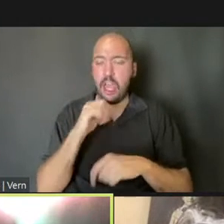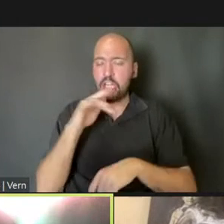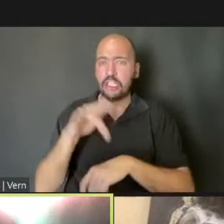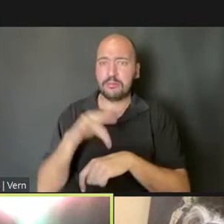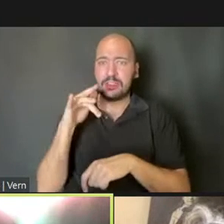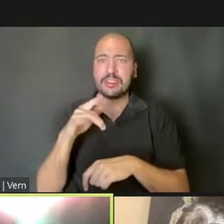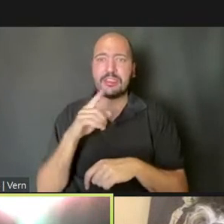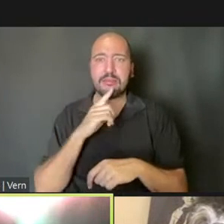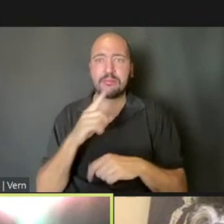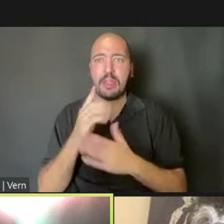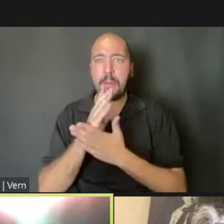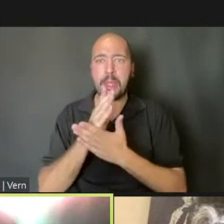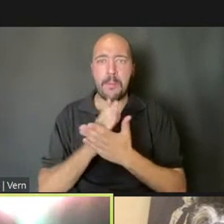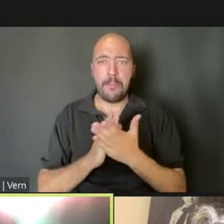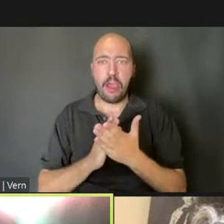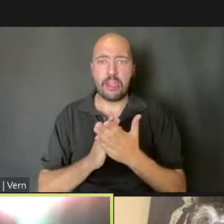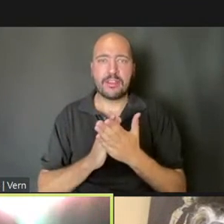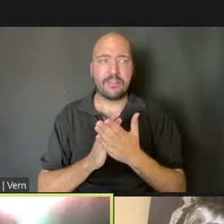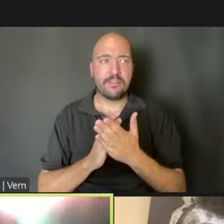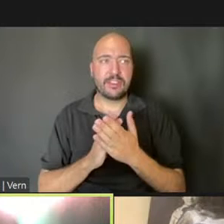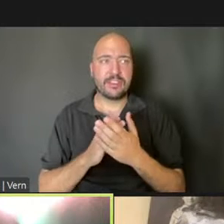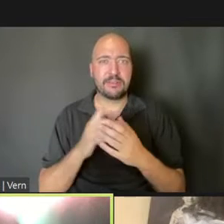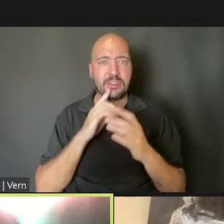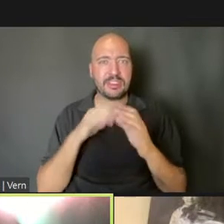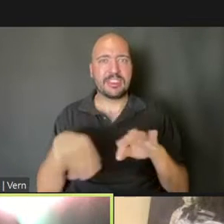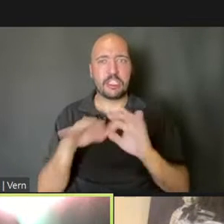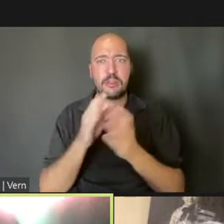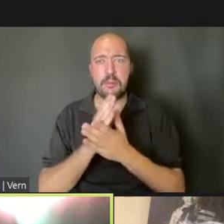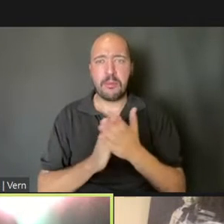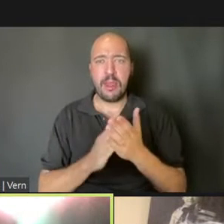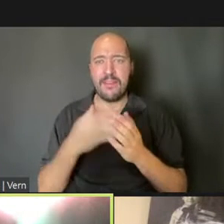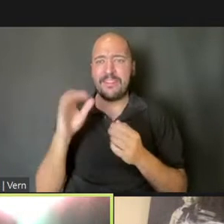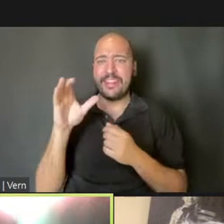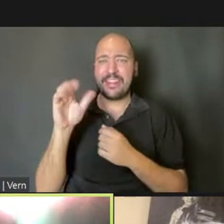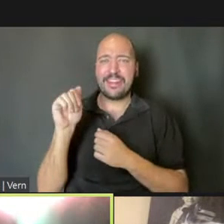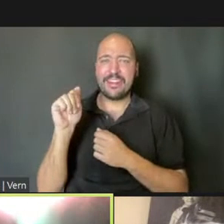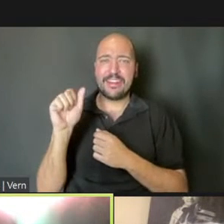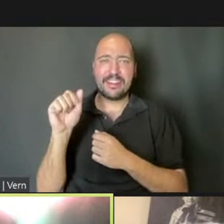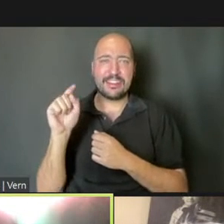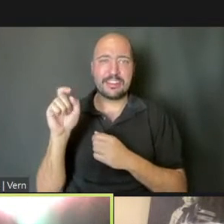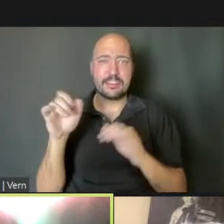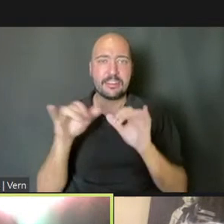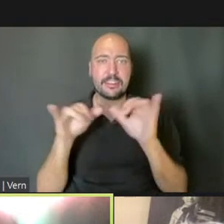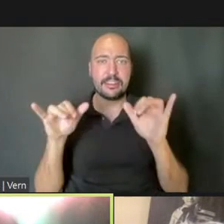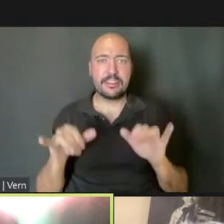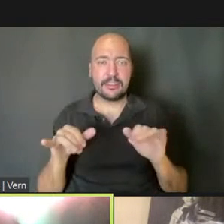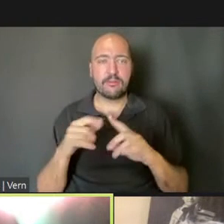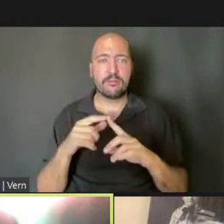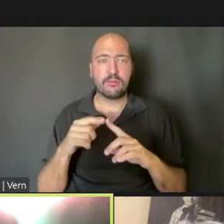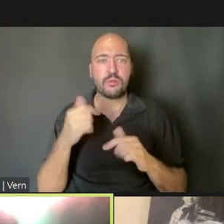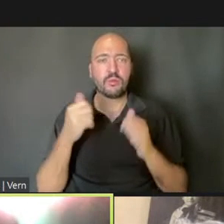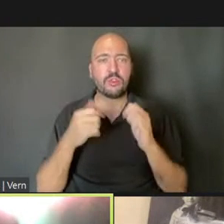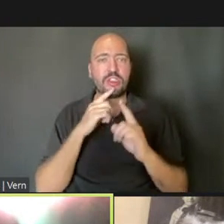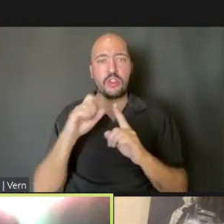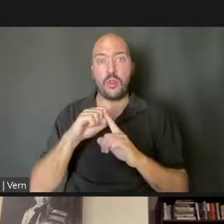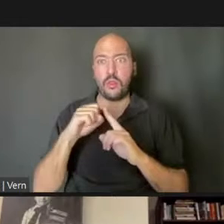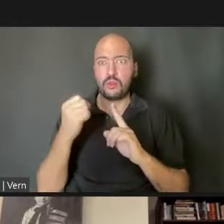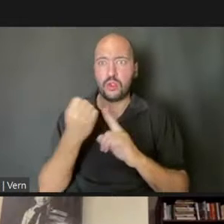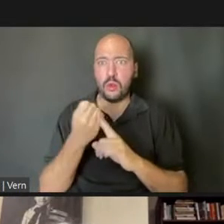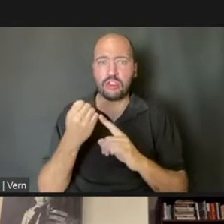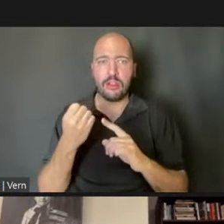Untouchability has been a essential part of the caste system, which is the social